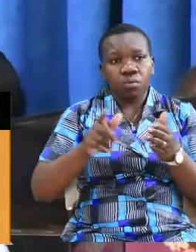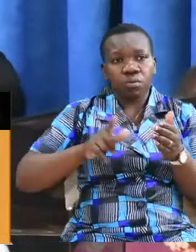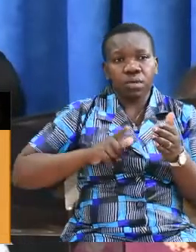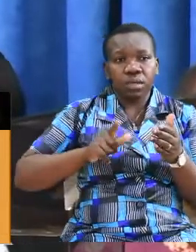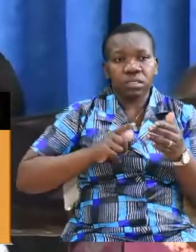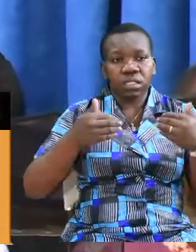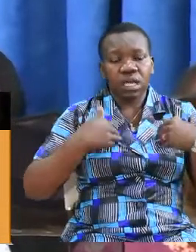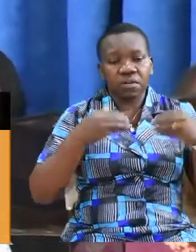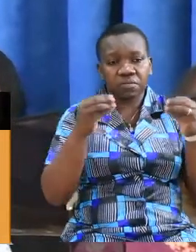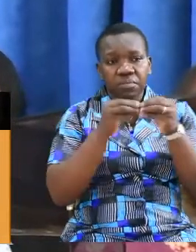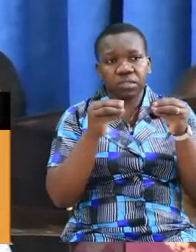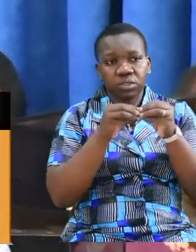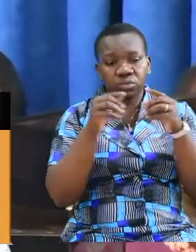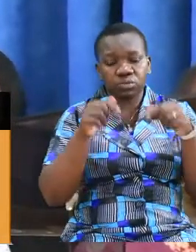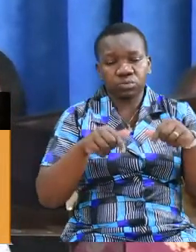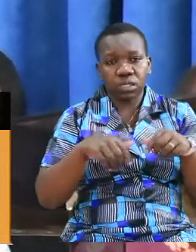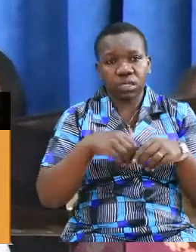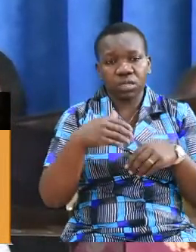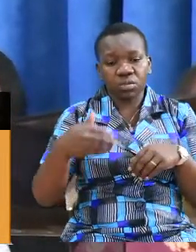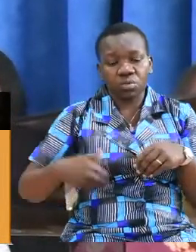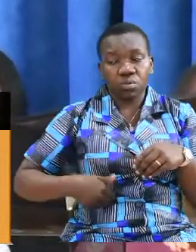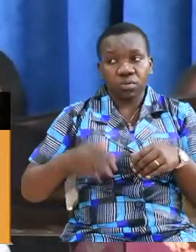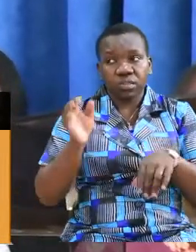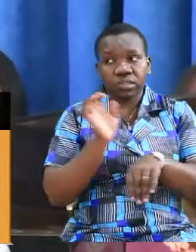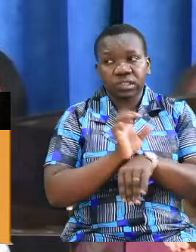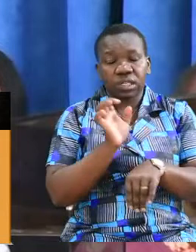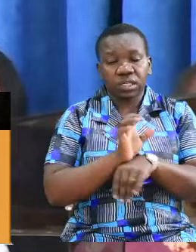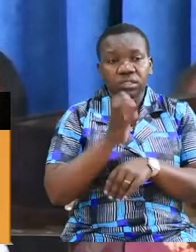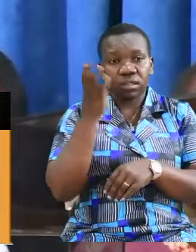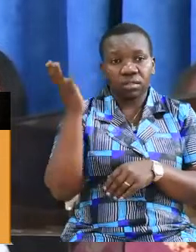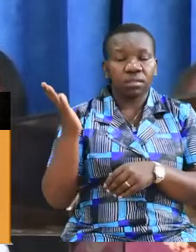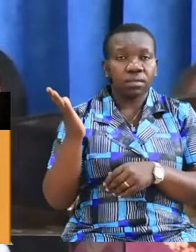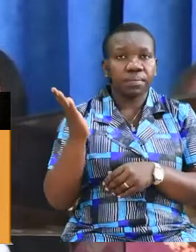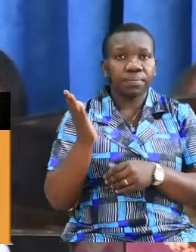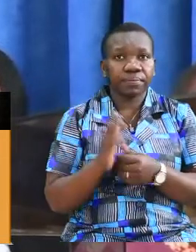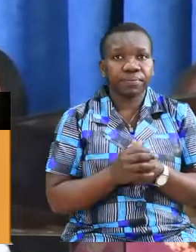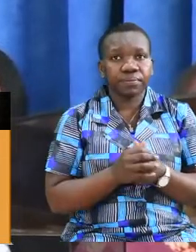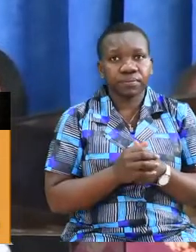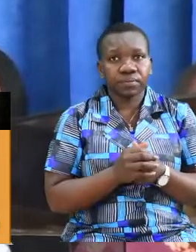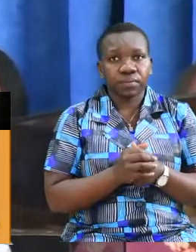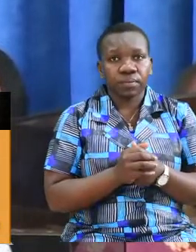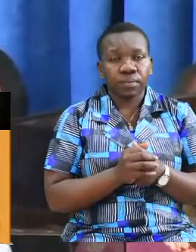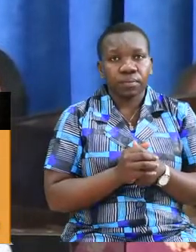in the youth church at 2 p.m. Kaidere Papas to attend.